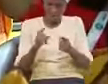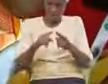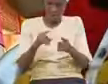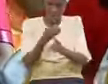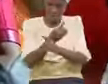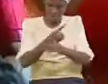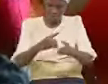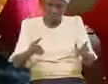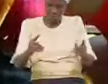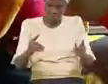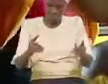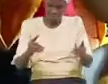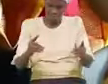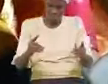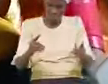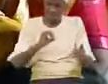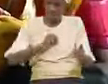Unse si tuwa kame.